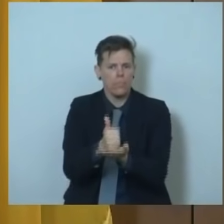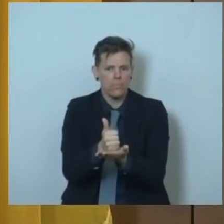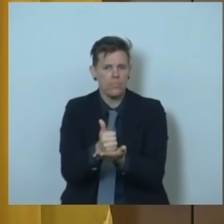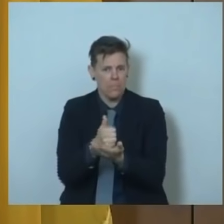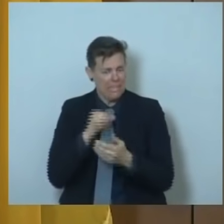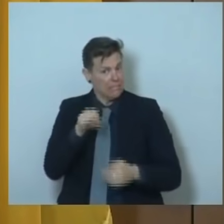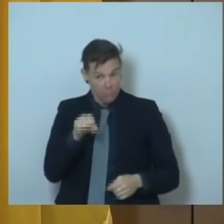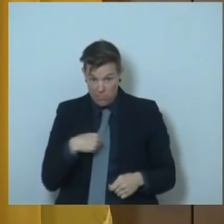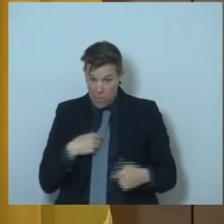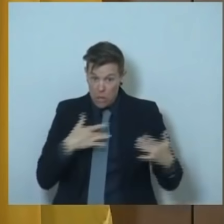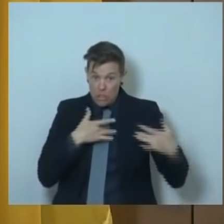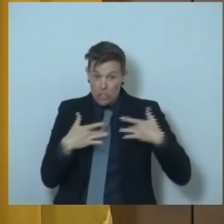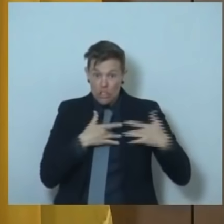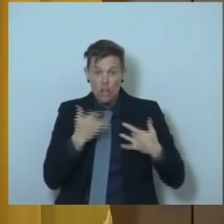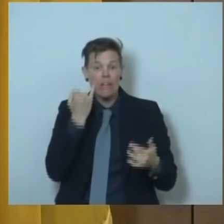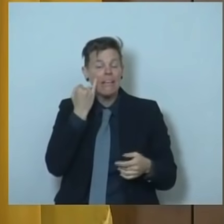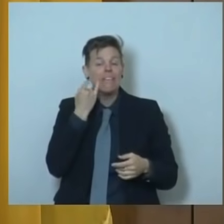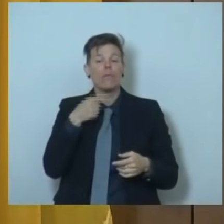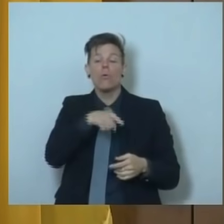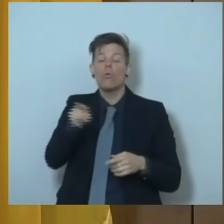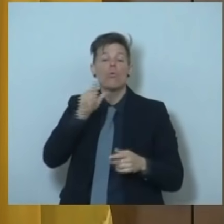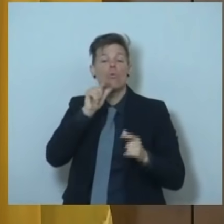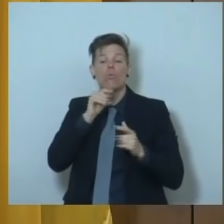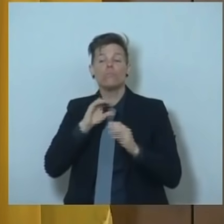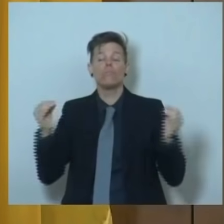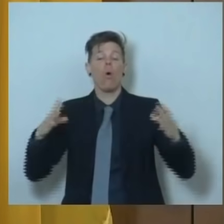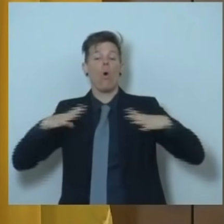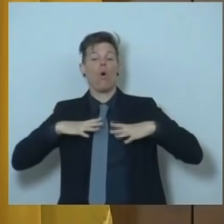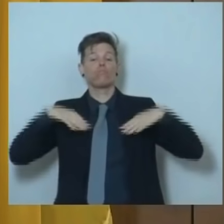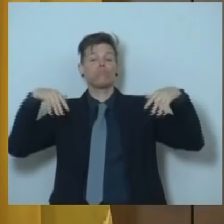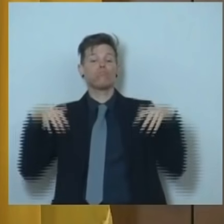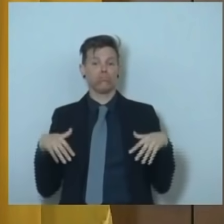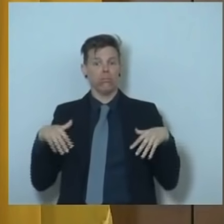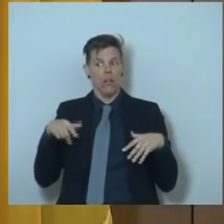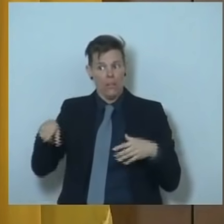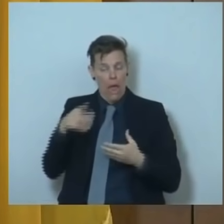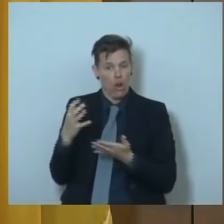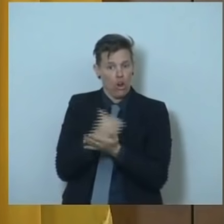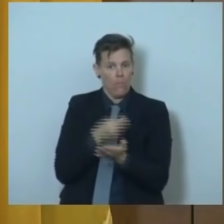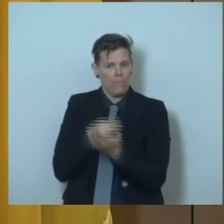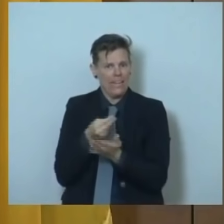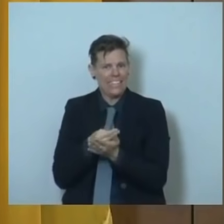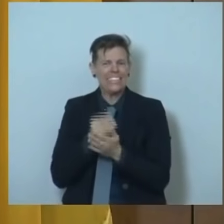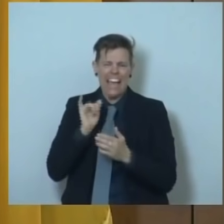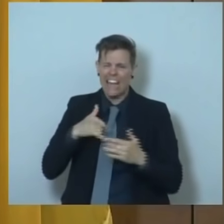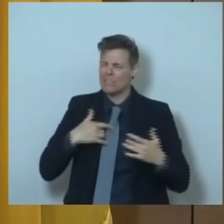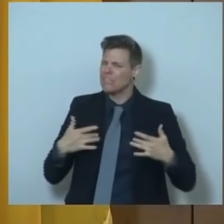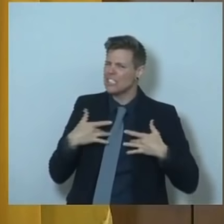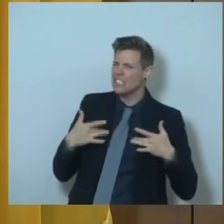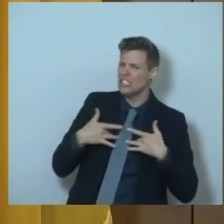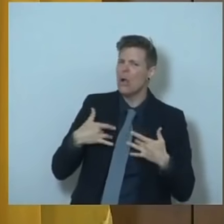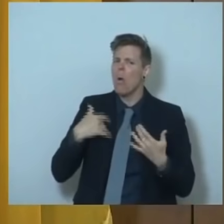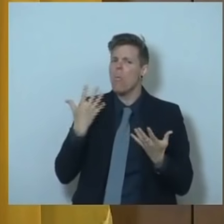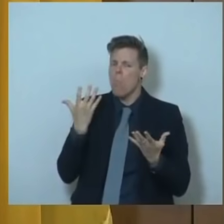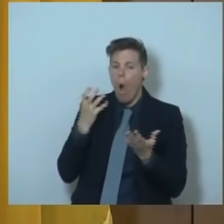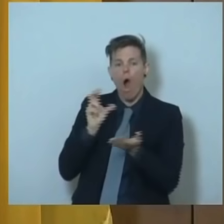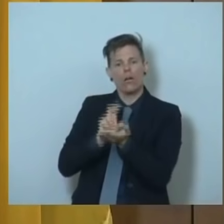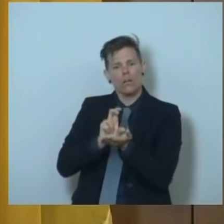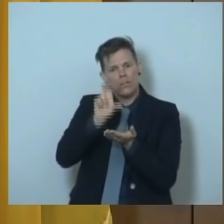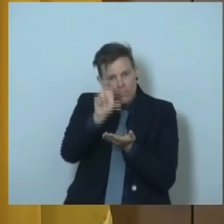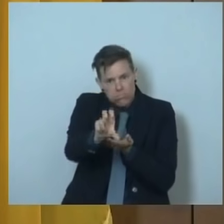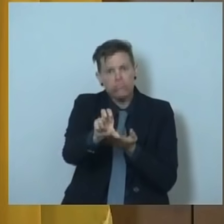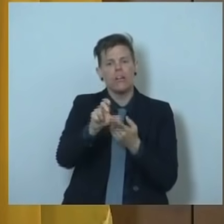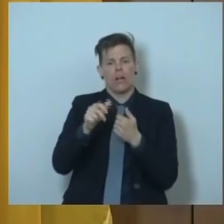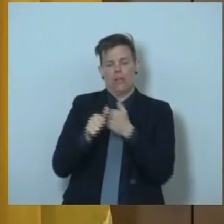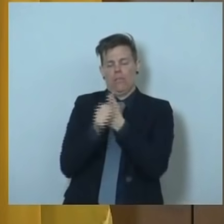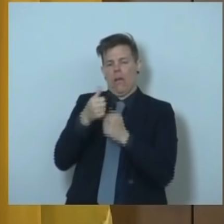in unemployment. And part of this hazard pay is to make sure that they're recognized that if